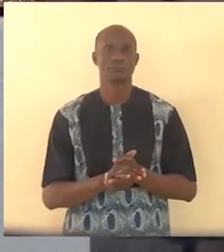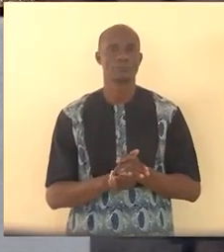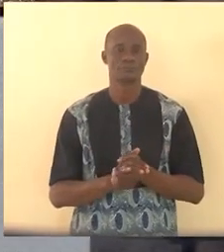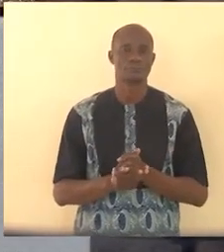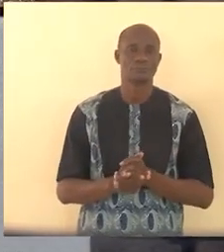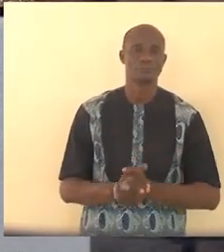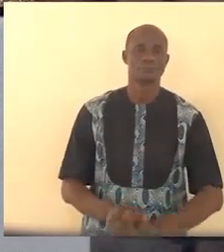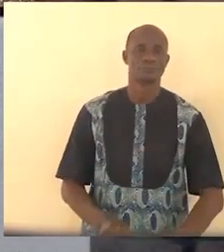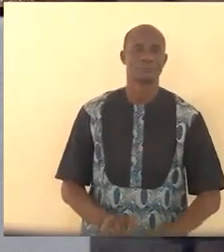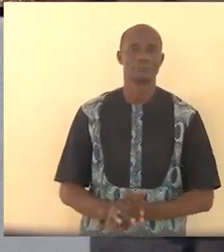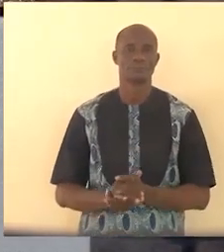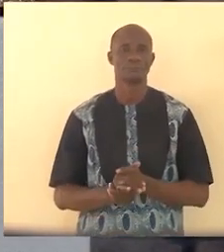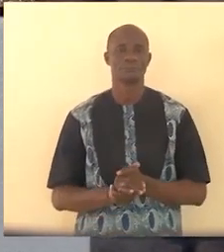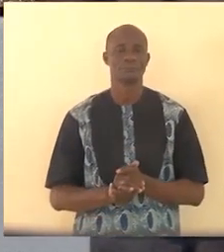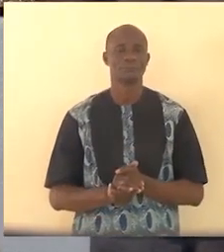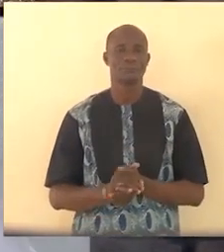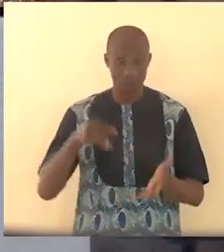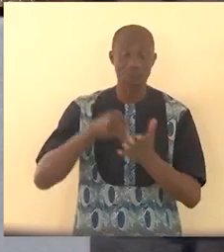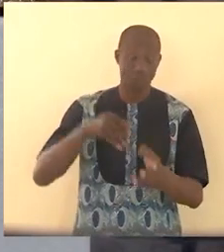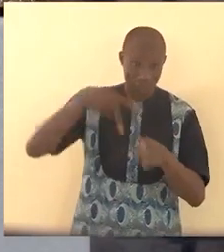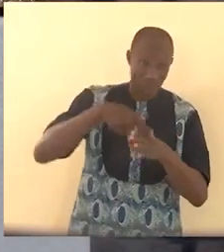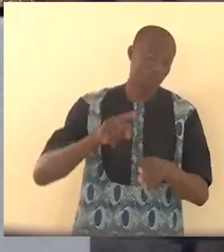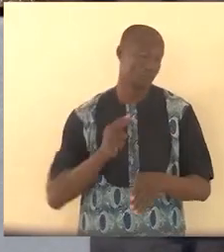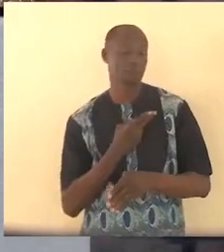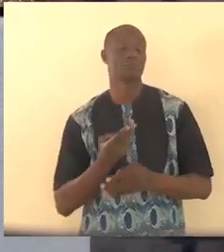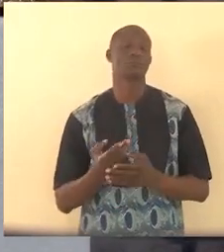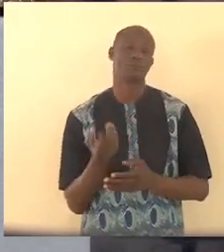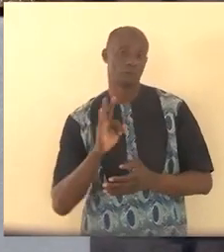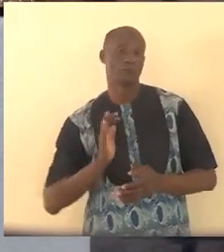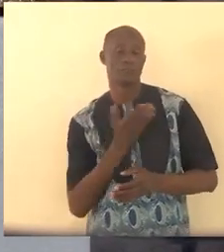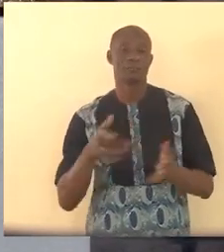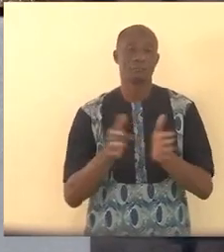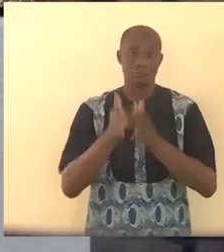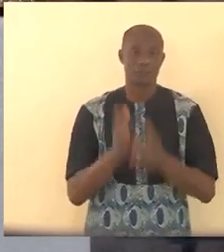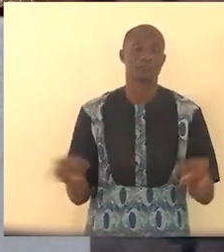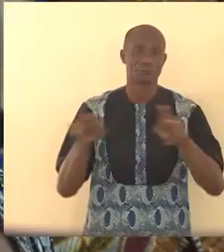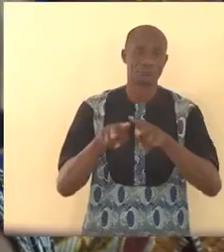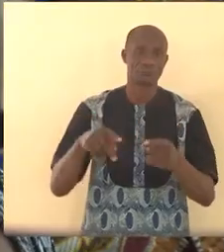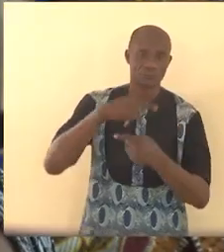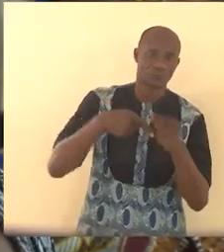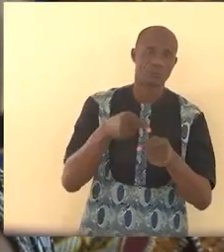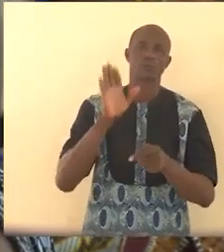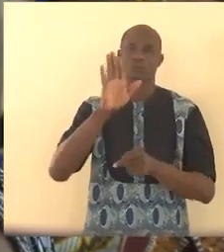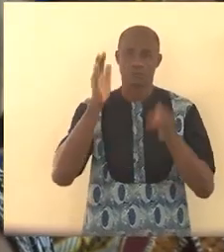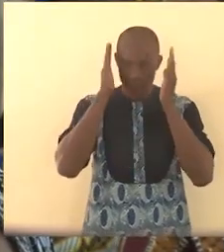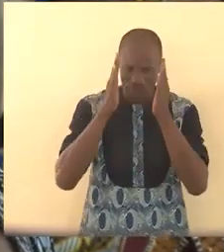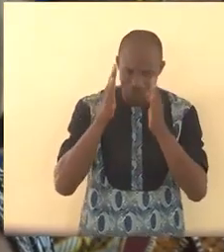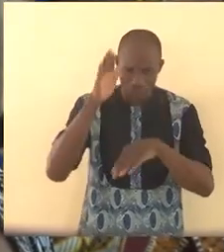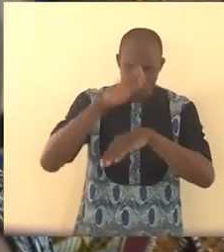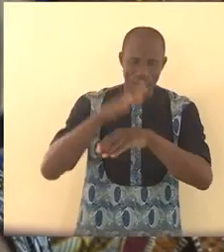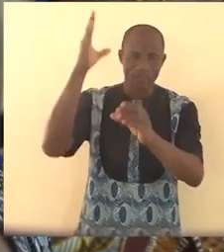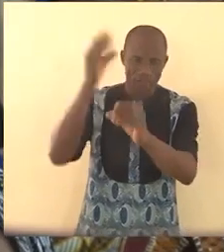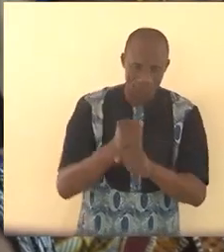it robs us of our Christian life and our Christian virtues. So when you're focused on